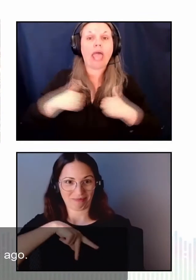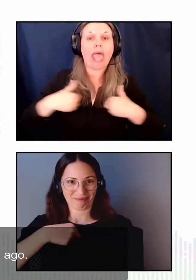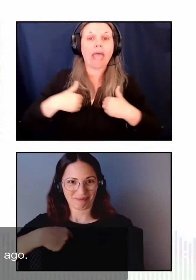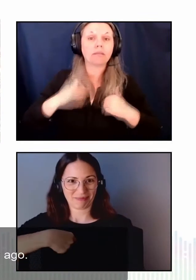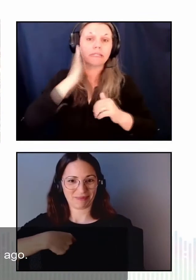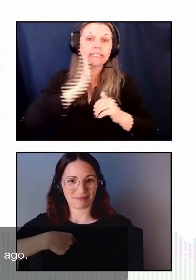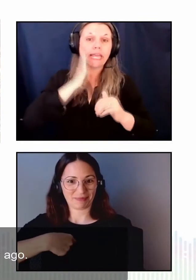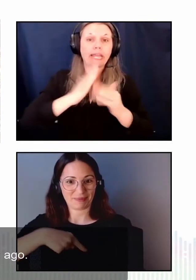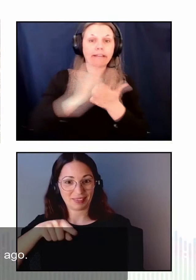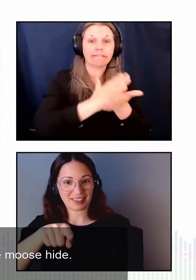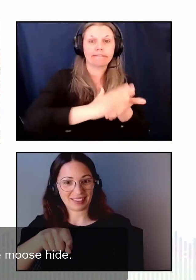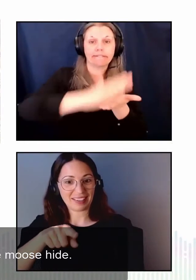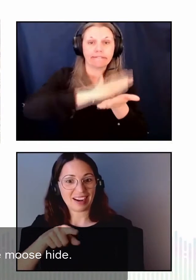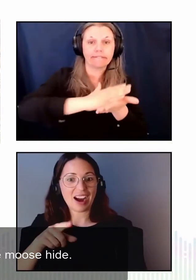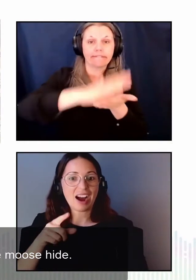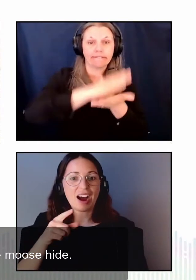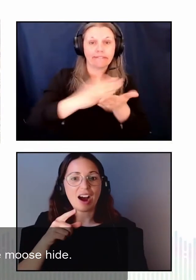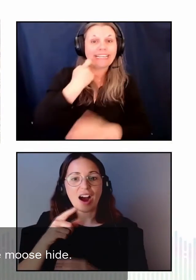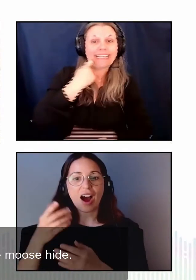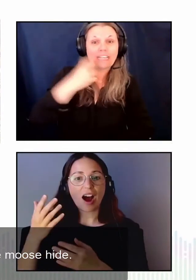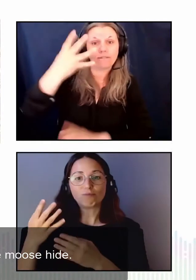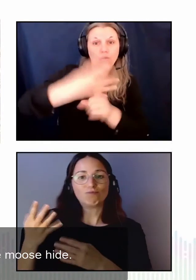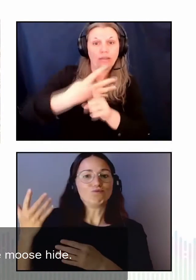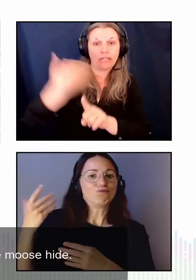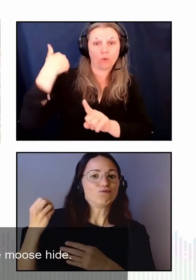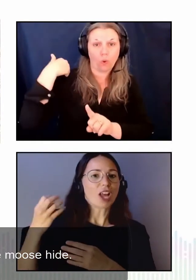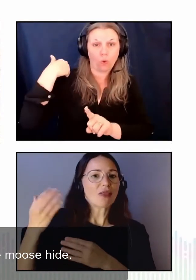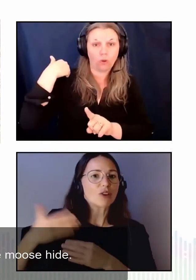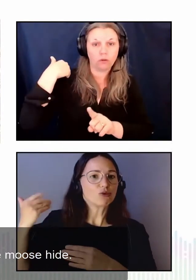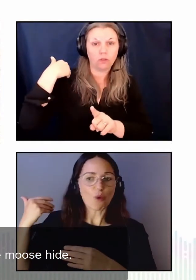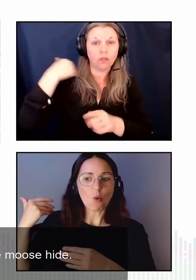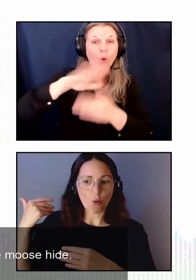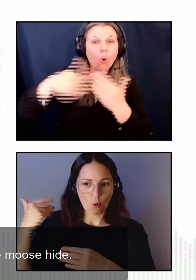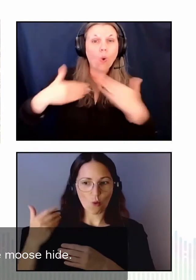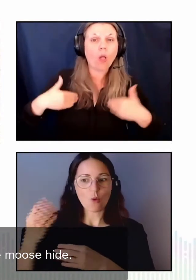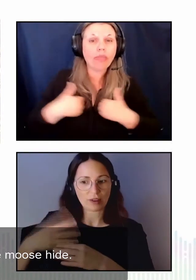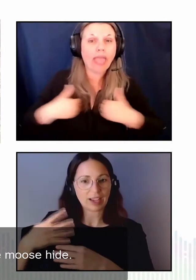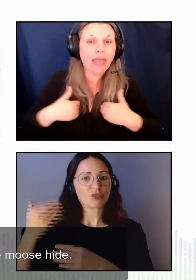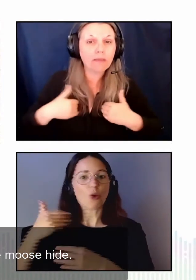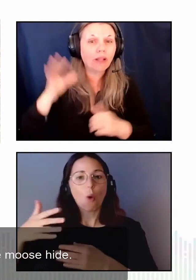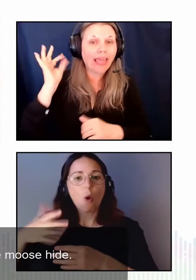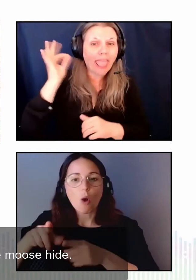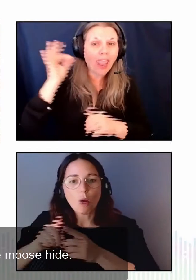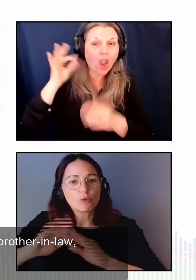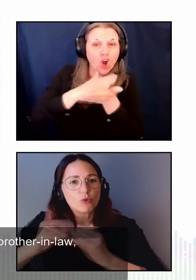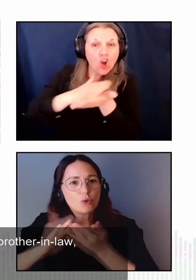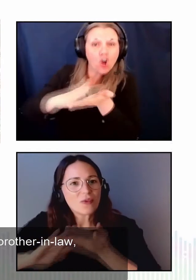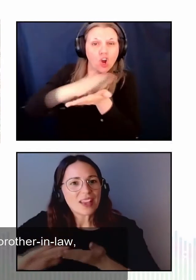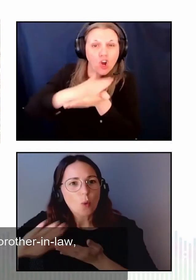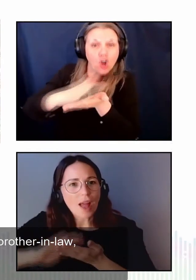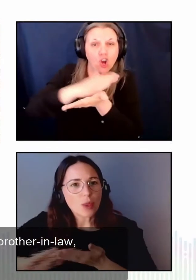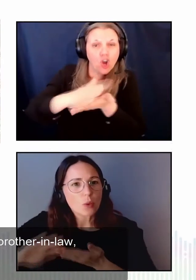ago. I had to clean all the hair off the hide of that all the hair off that moose hide.